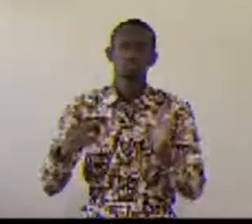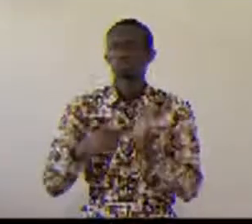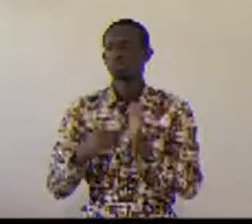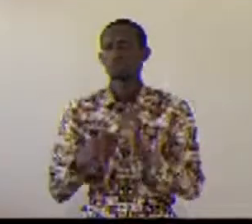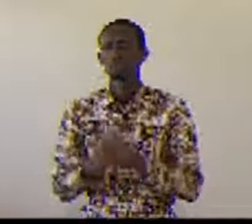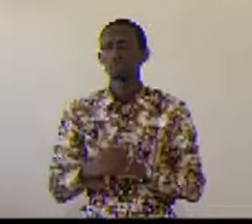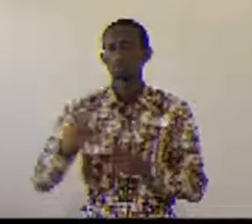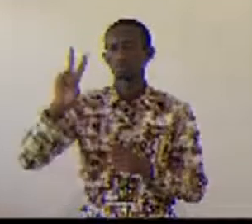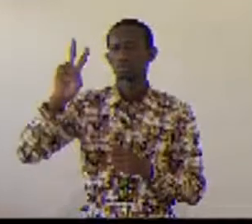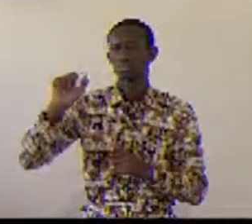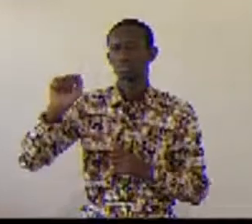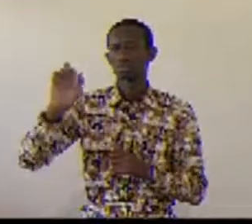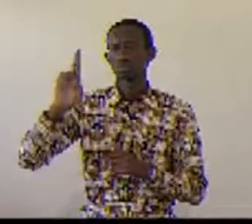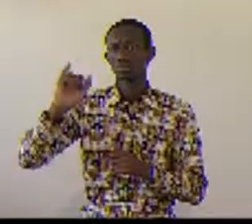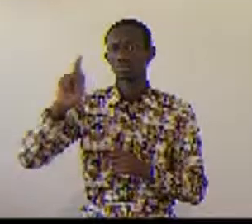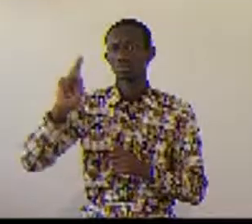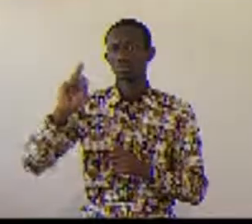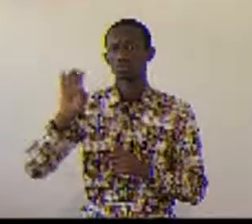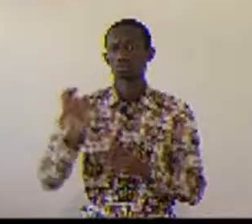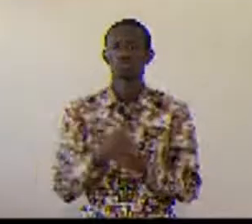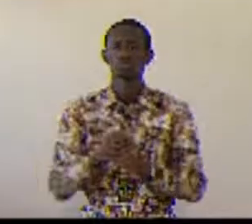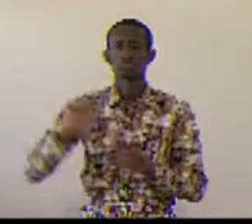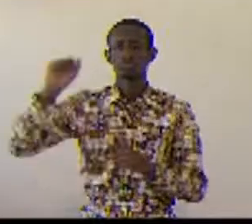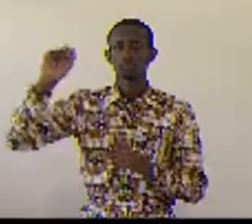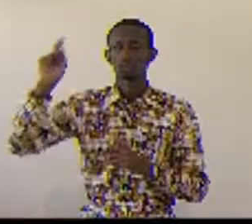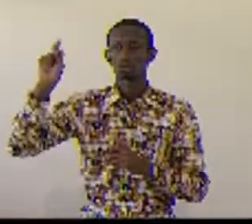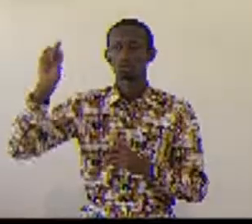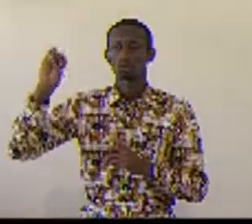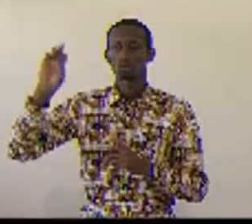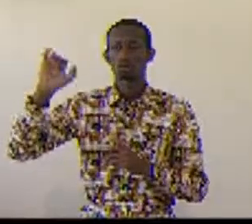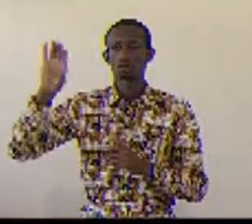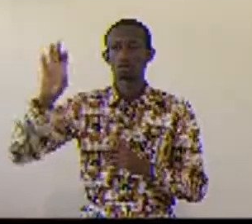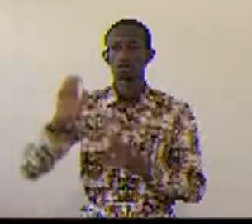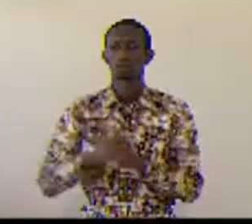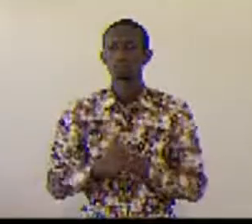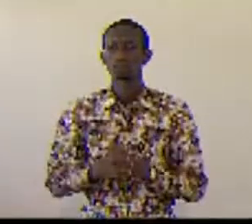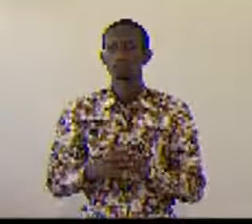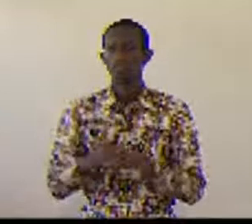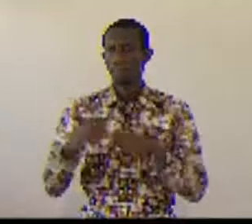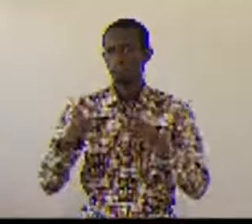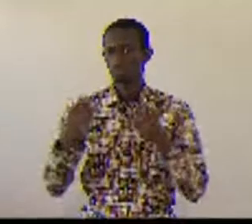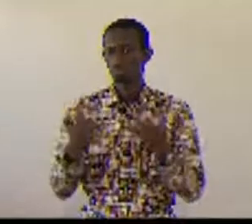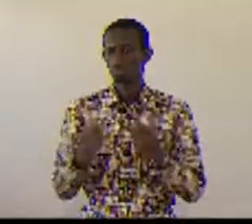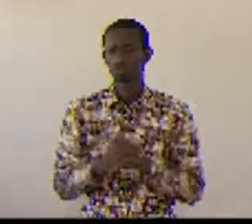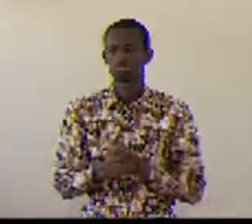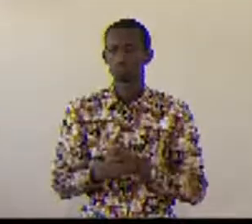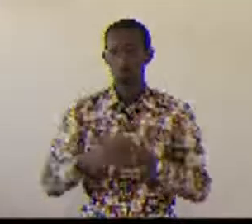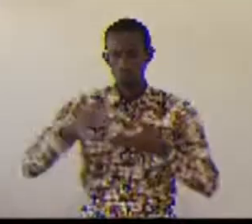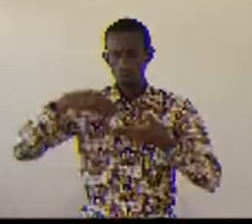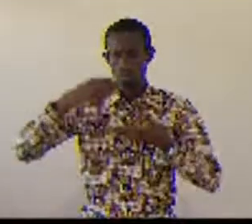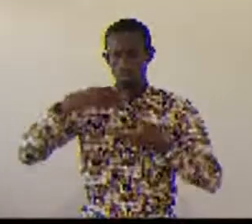ionic radius, ionization energy, but today we will go on with these other